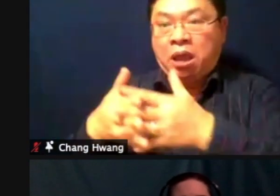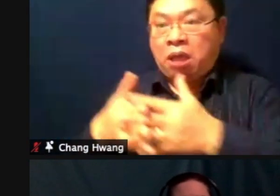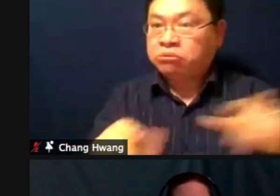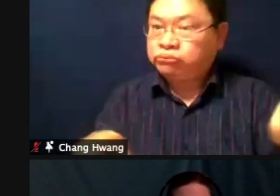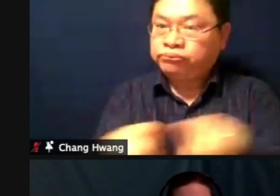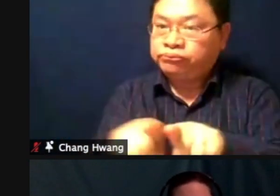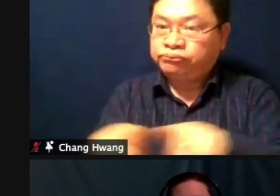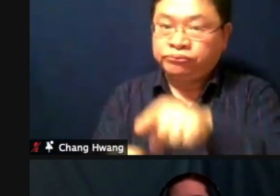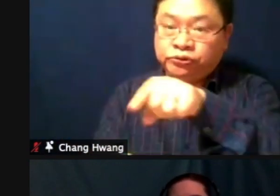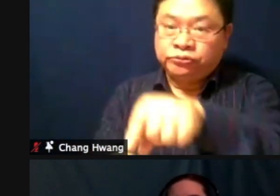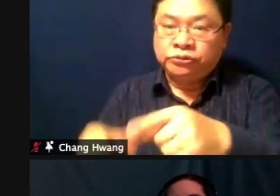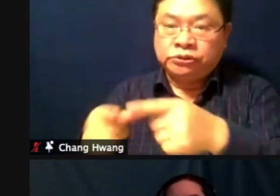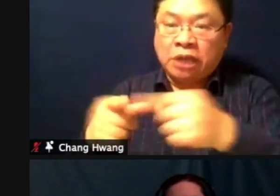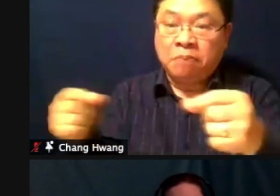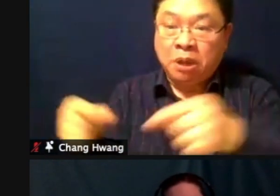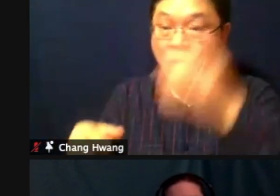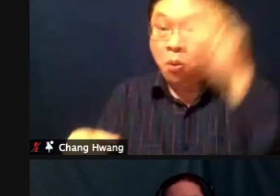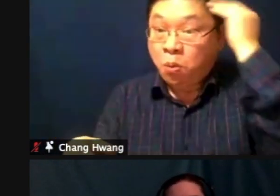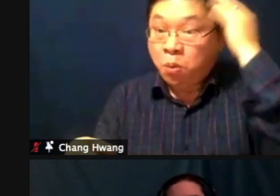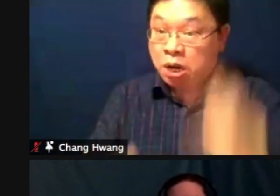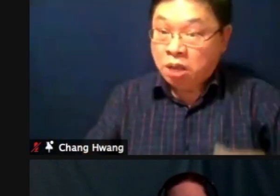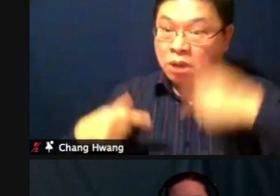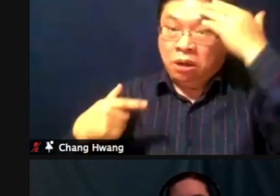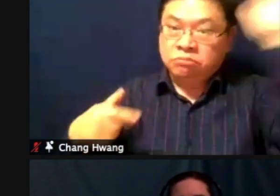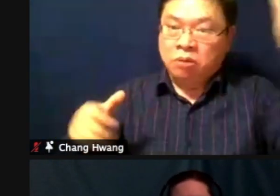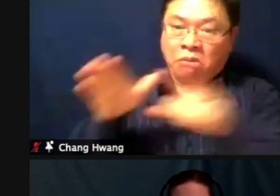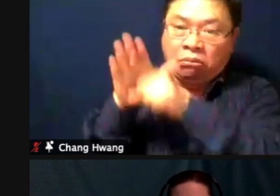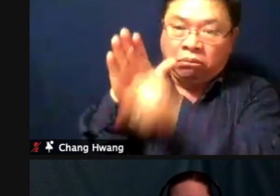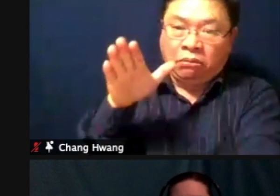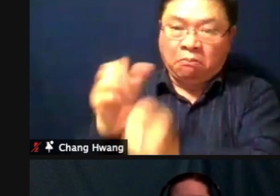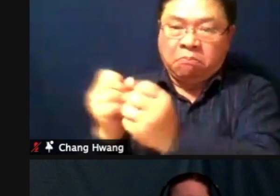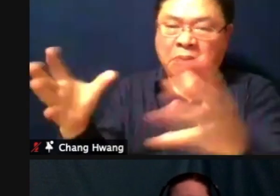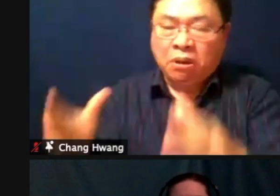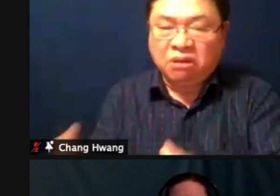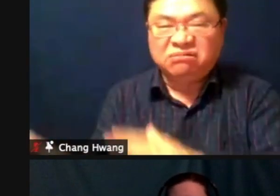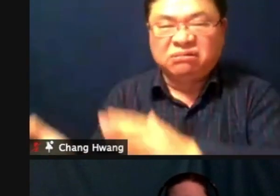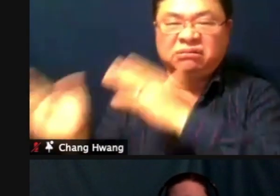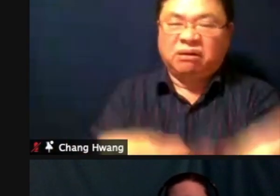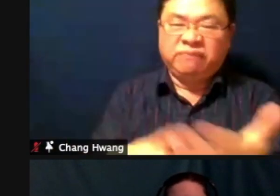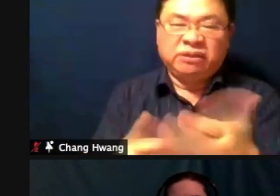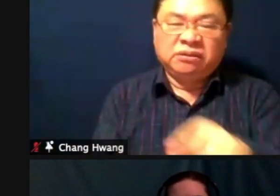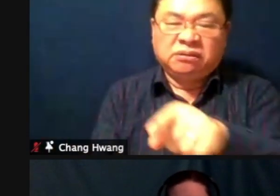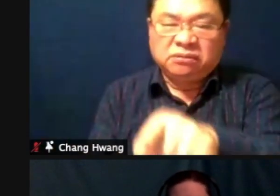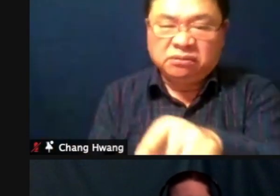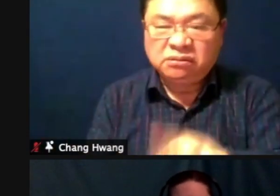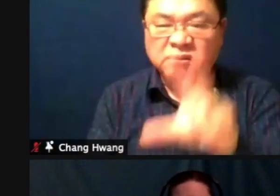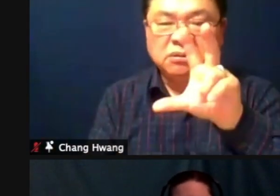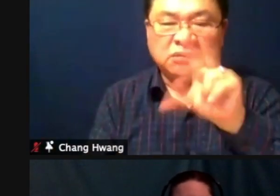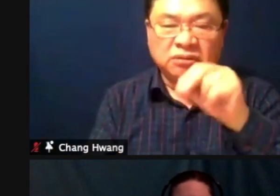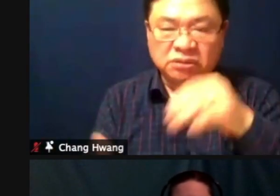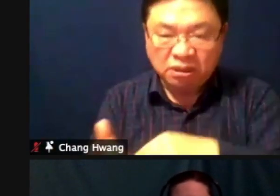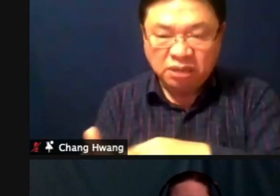enslaved, and they were there, and the Americans didn't know when they bombed the country that they were actually killing